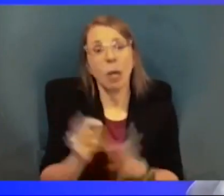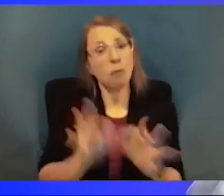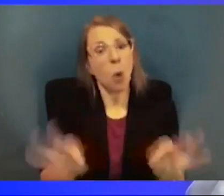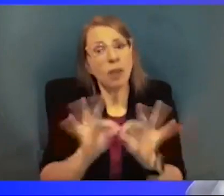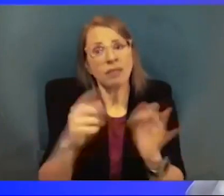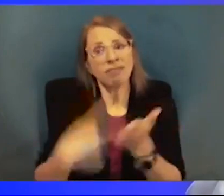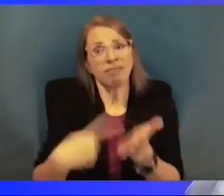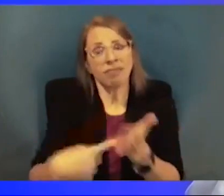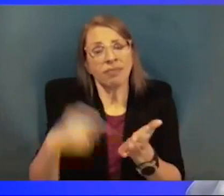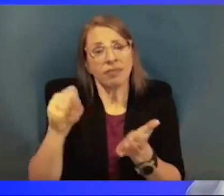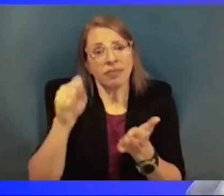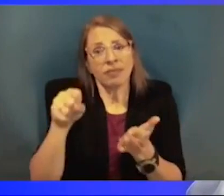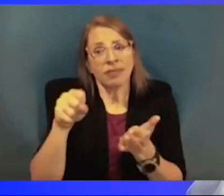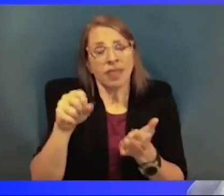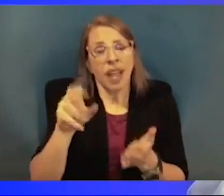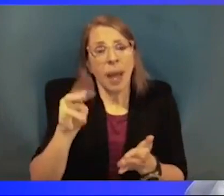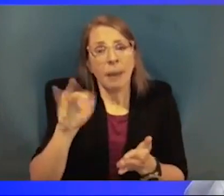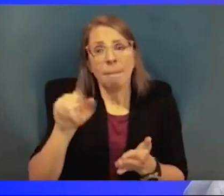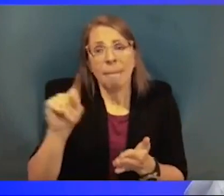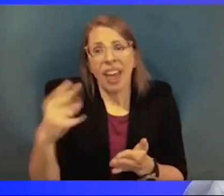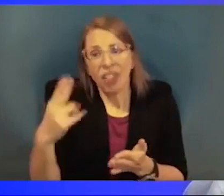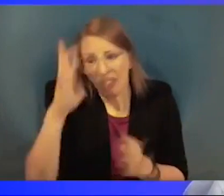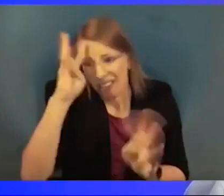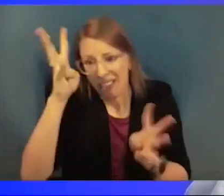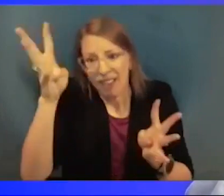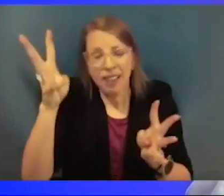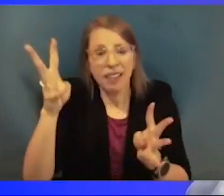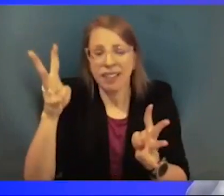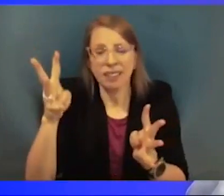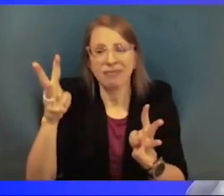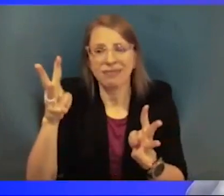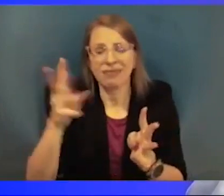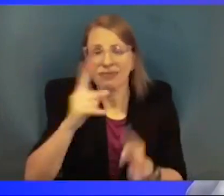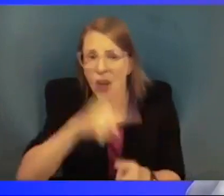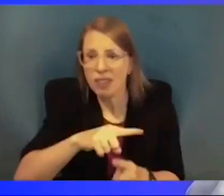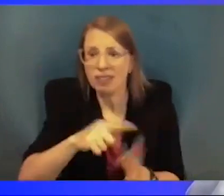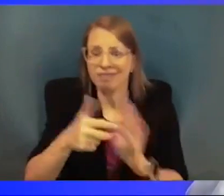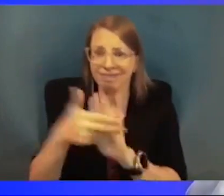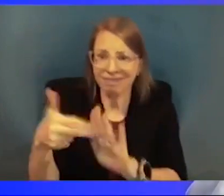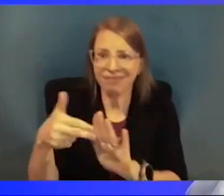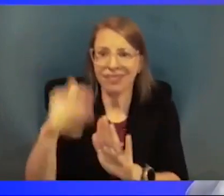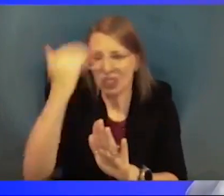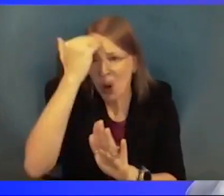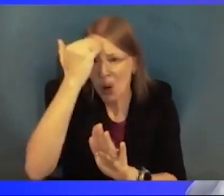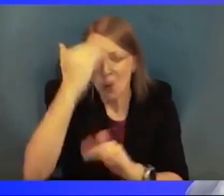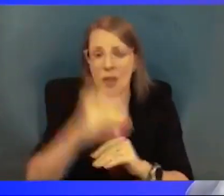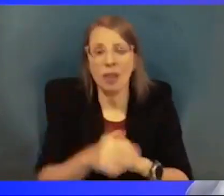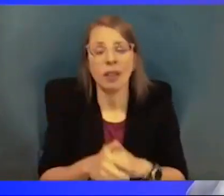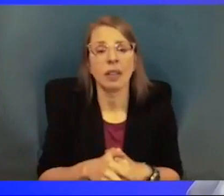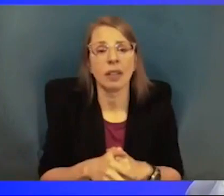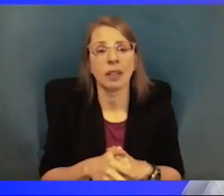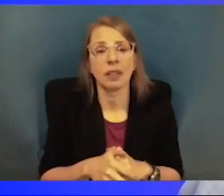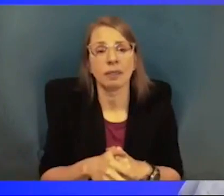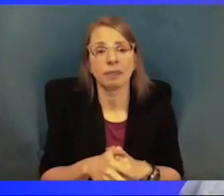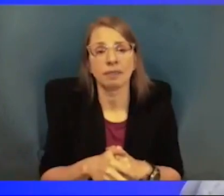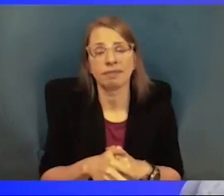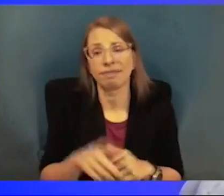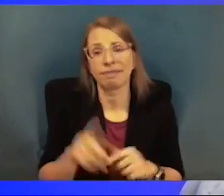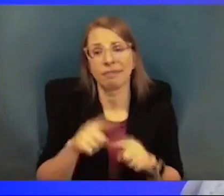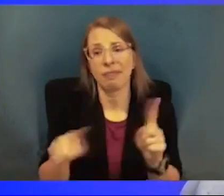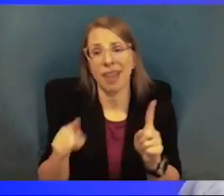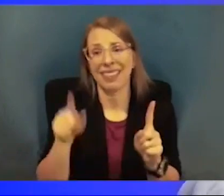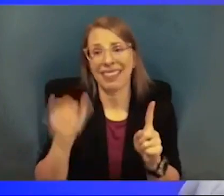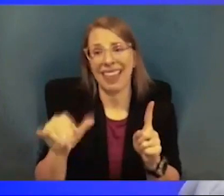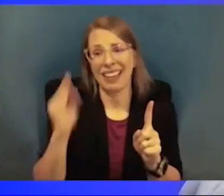and debunk the myths, so it can't be used kind of to further solidify their positions